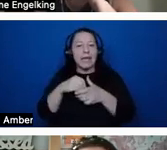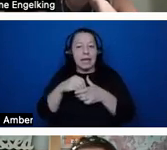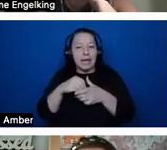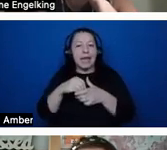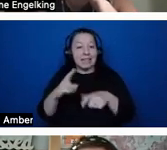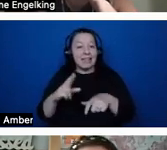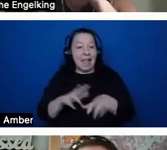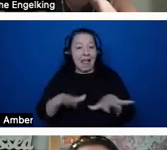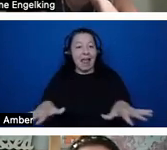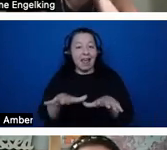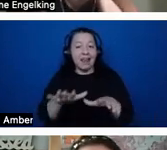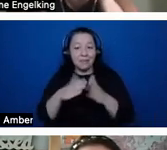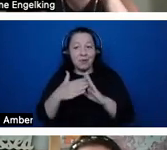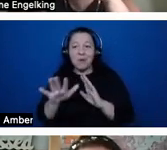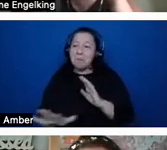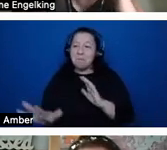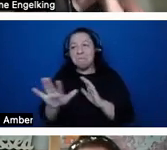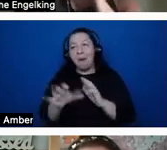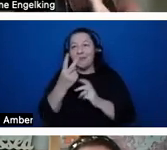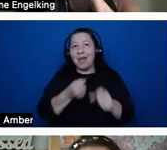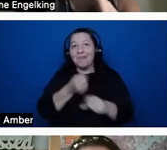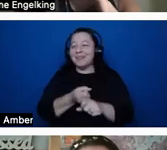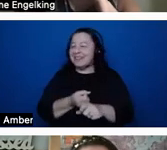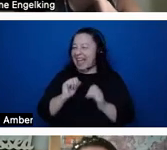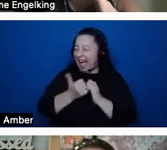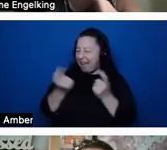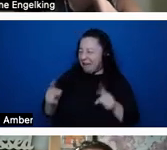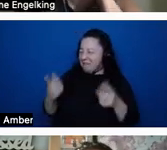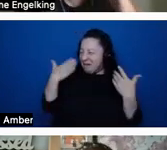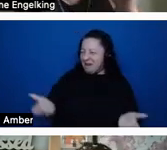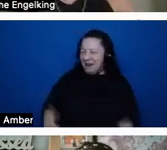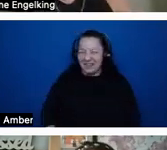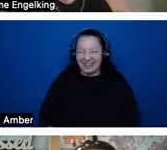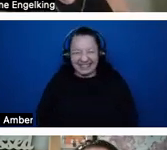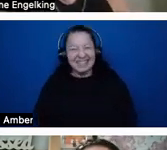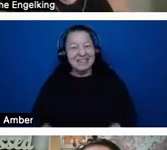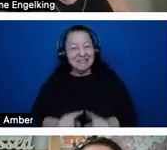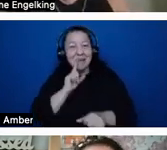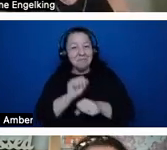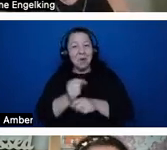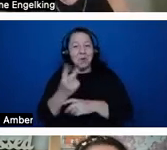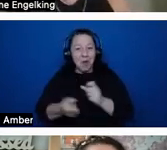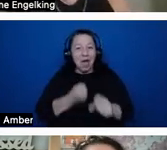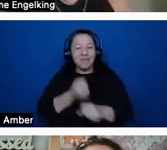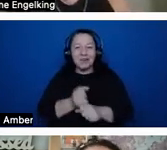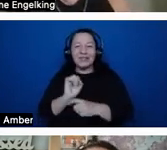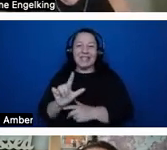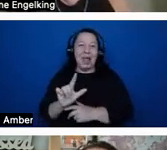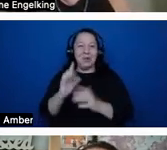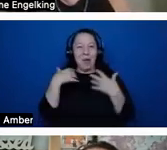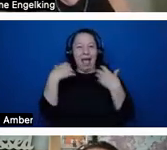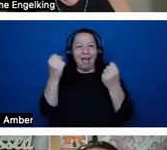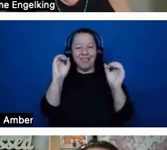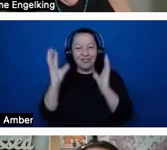12 years. I don't know how that happened, but yeah, I'm going on 12 years of being a sexual health educator. Our work has